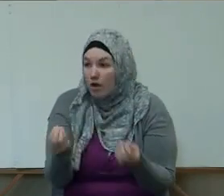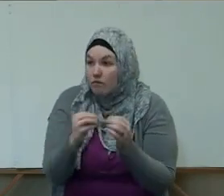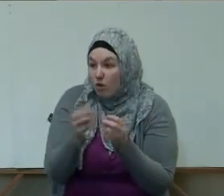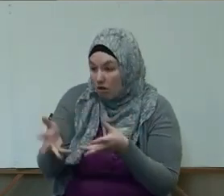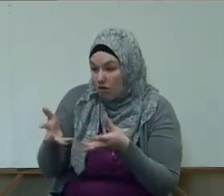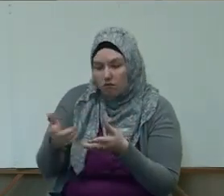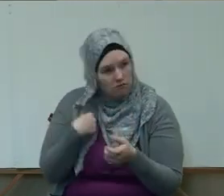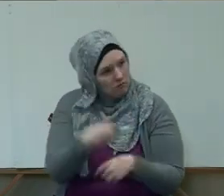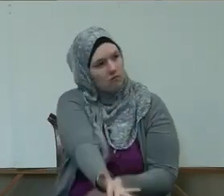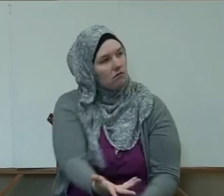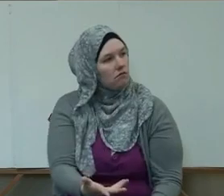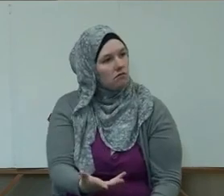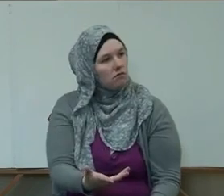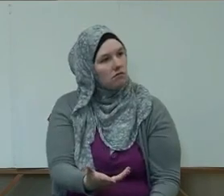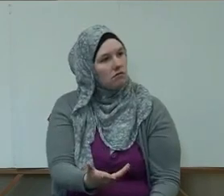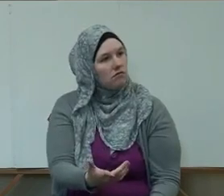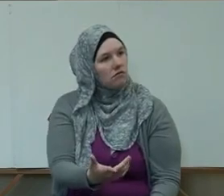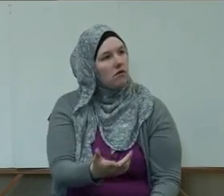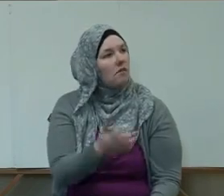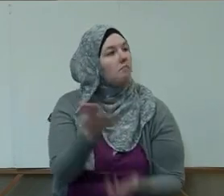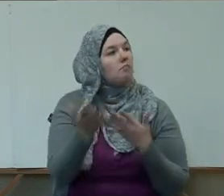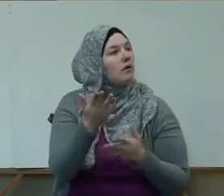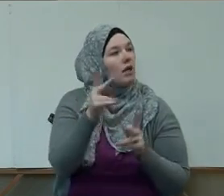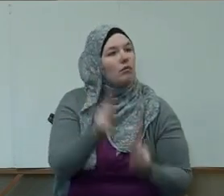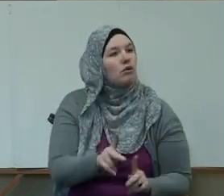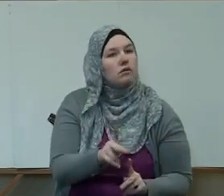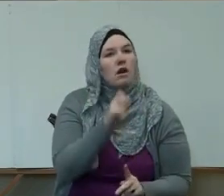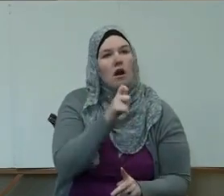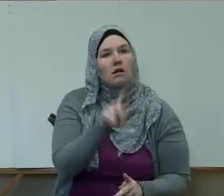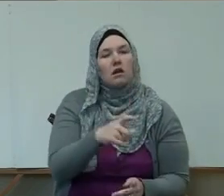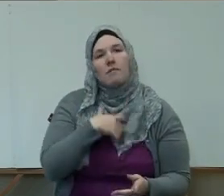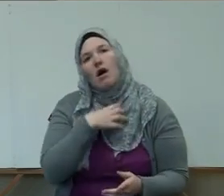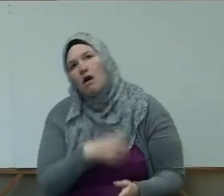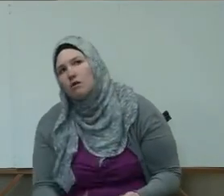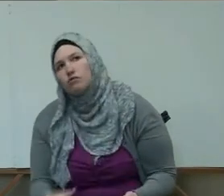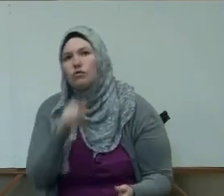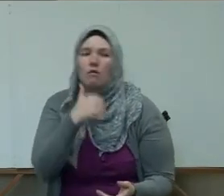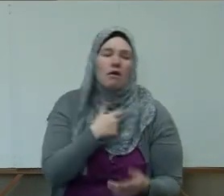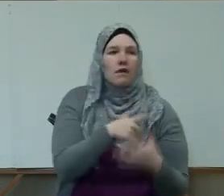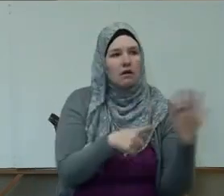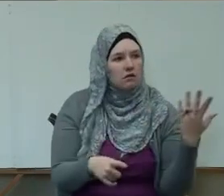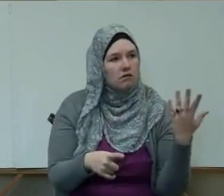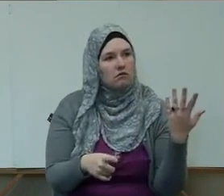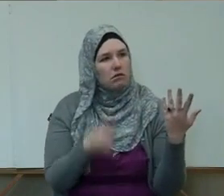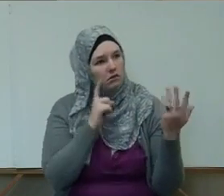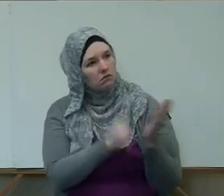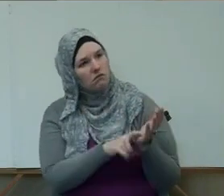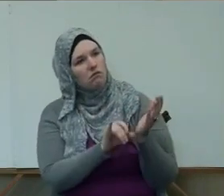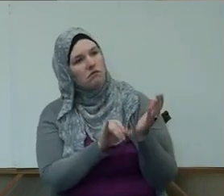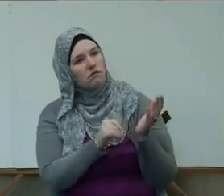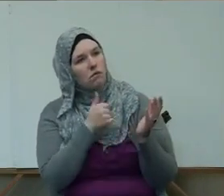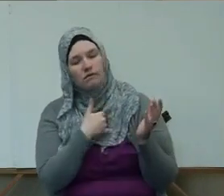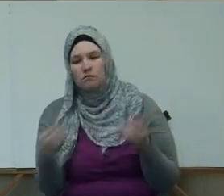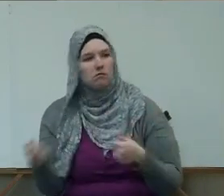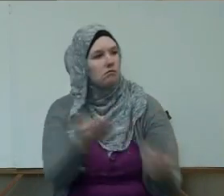You know that they need. And they don't even ask. Many people need, but they don't ask. And many